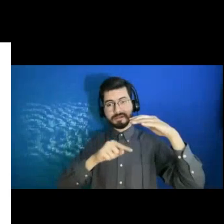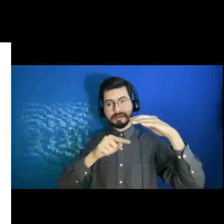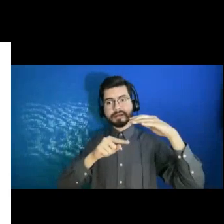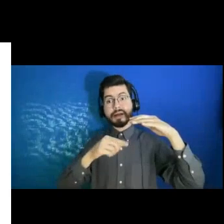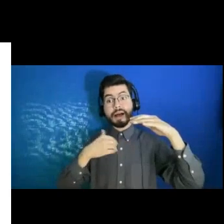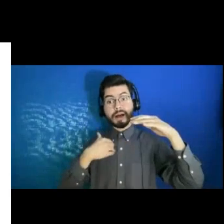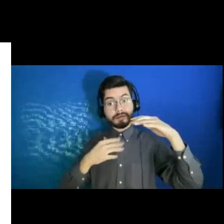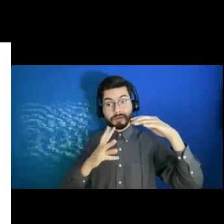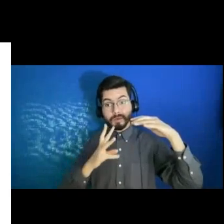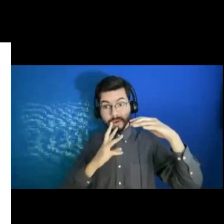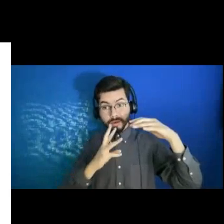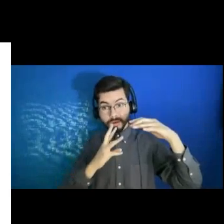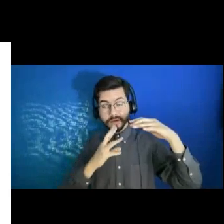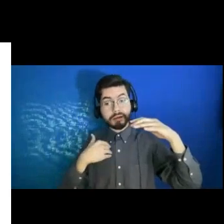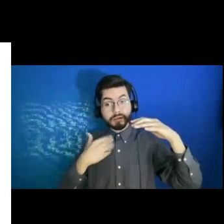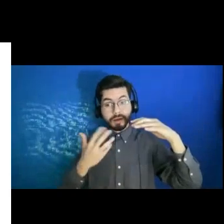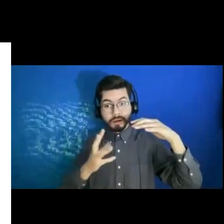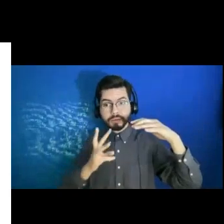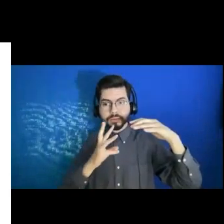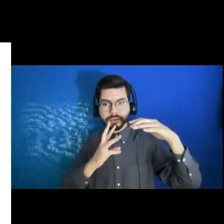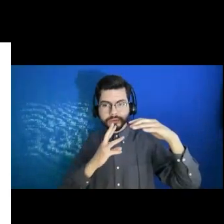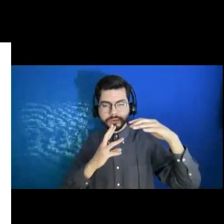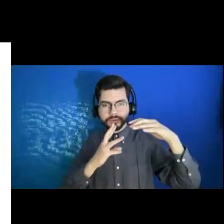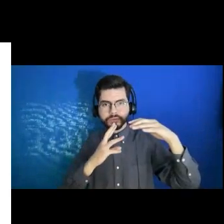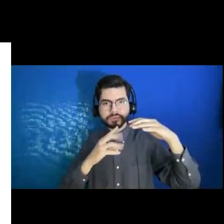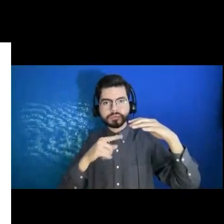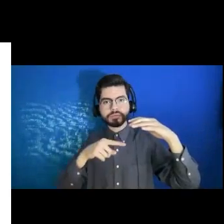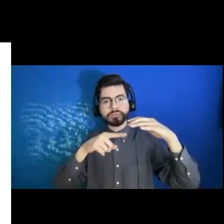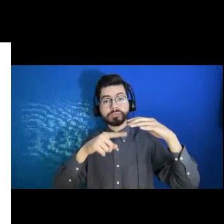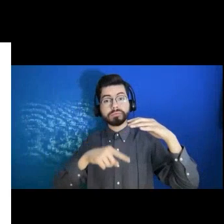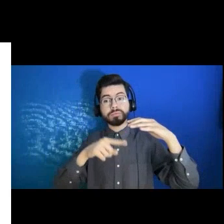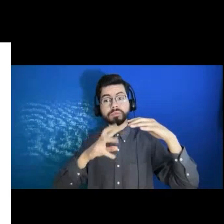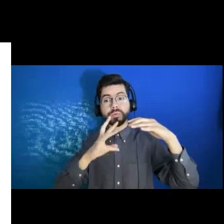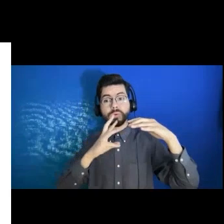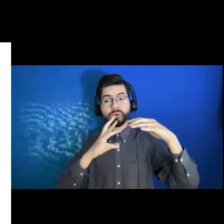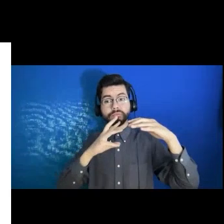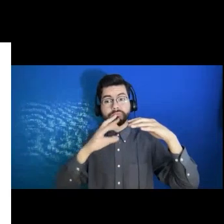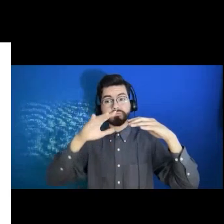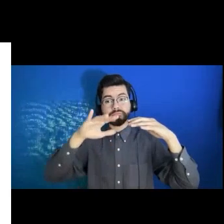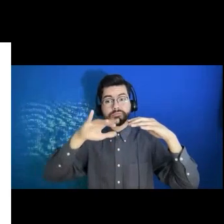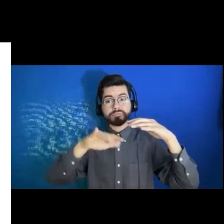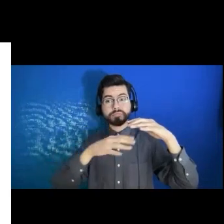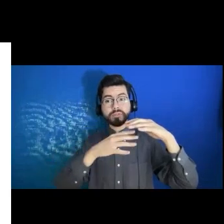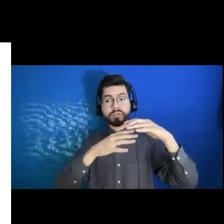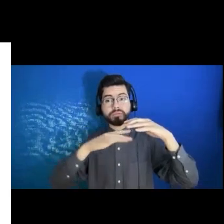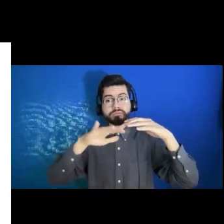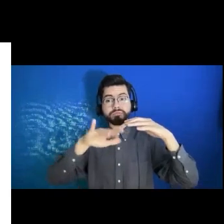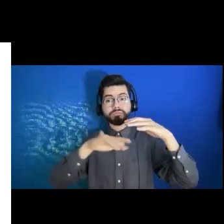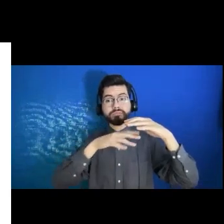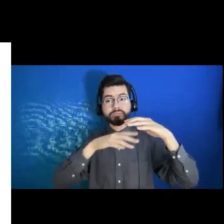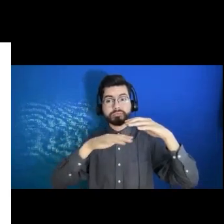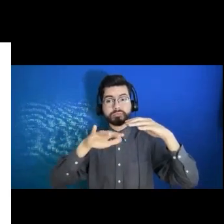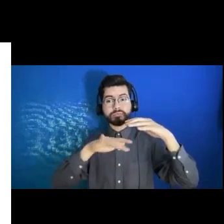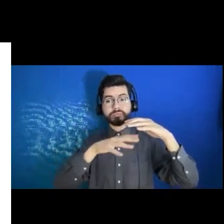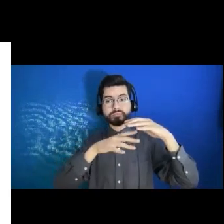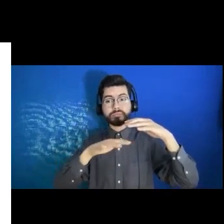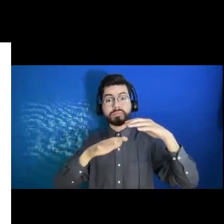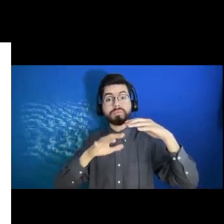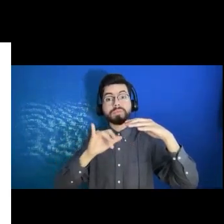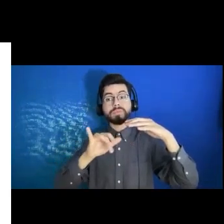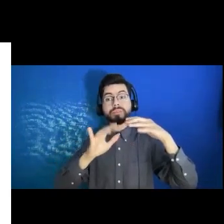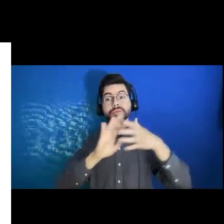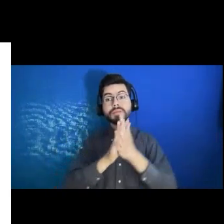water. This is water coming off of the magma reservoir and filling these pore spaces on the top. And the top 100, and that's what's feeding these